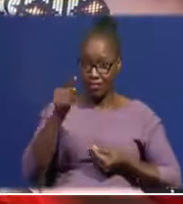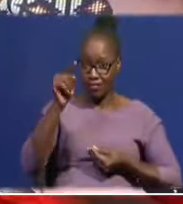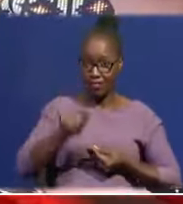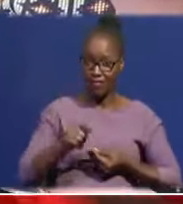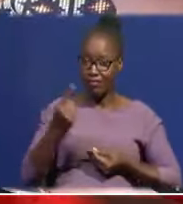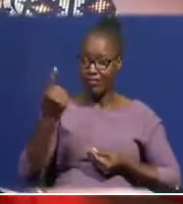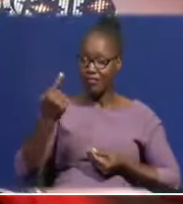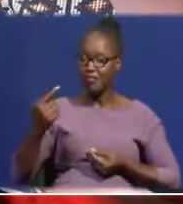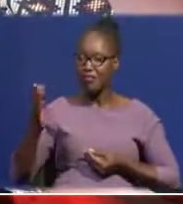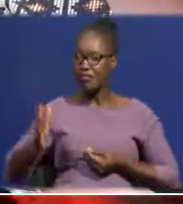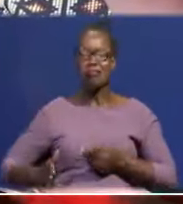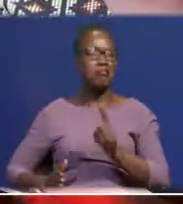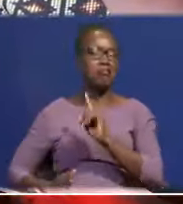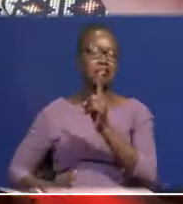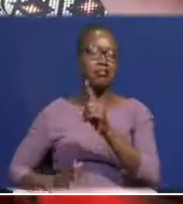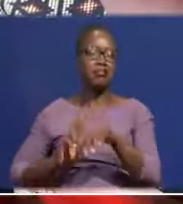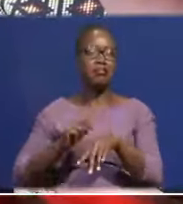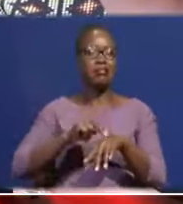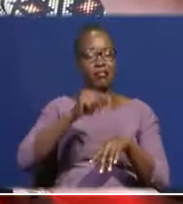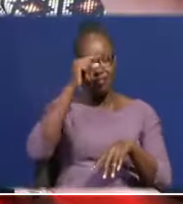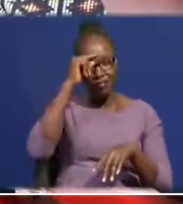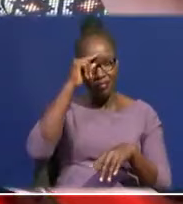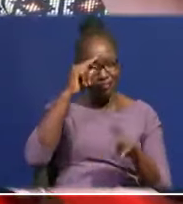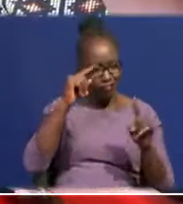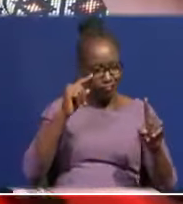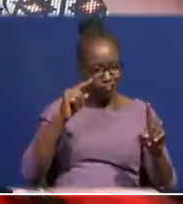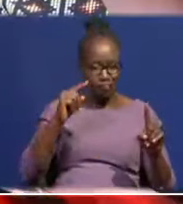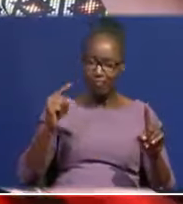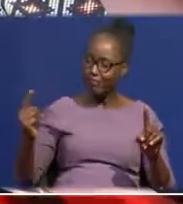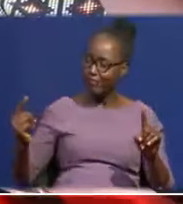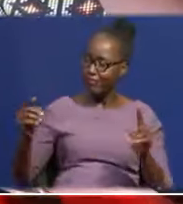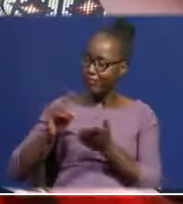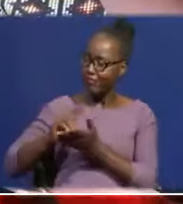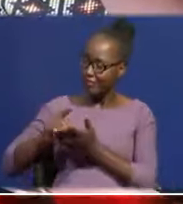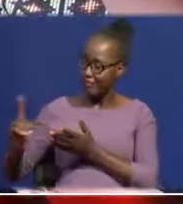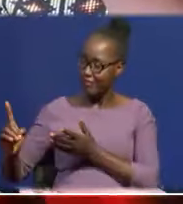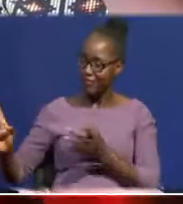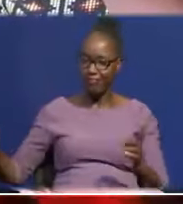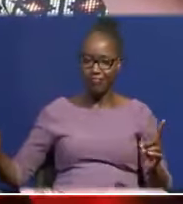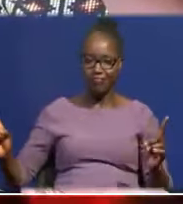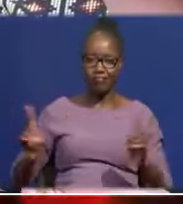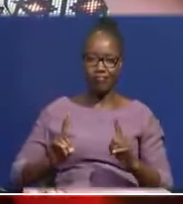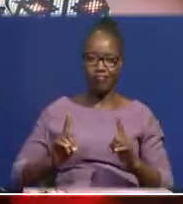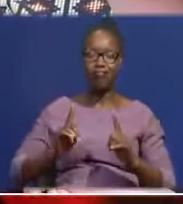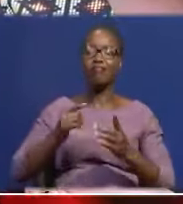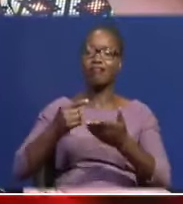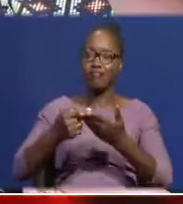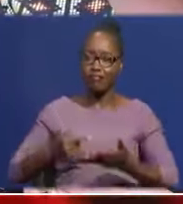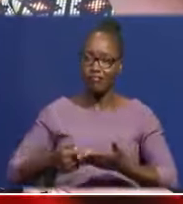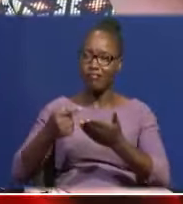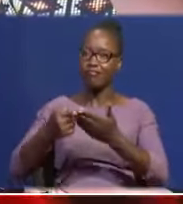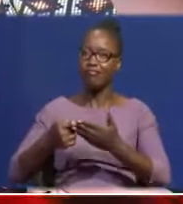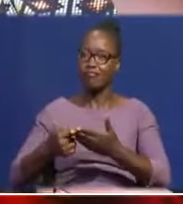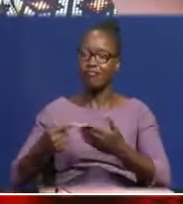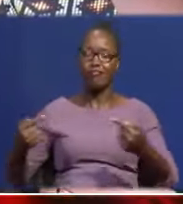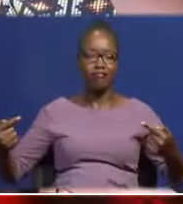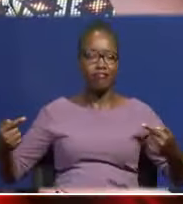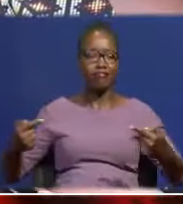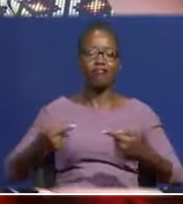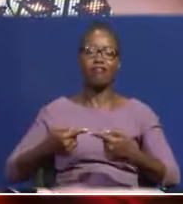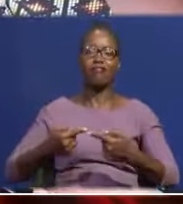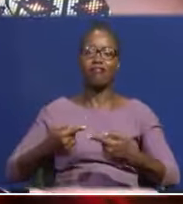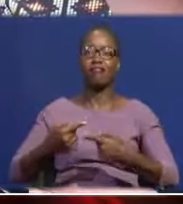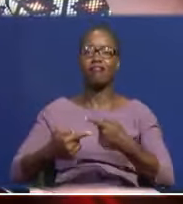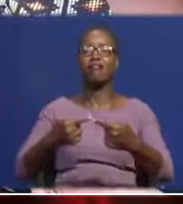one side. Let the national government negotiate also with the doctors, and give and take will also make us